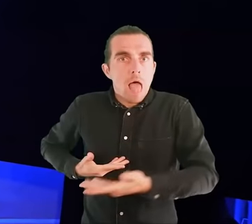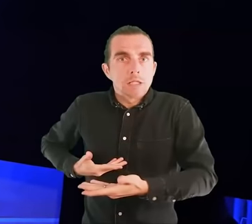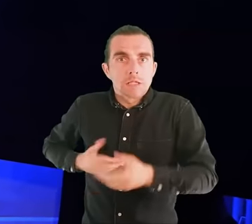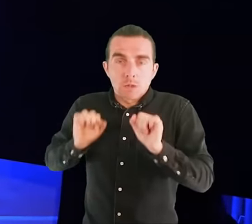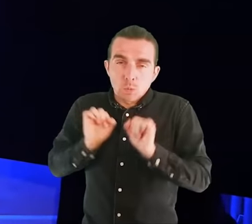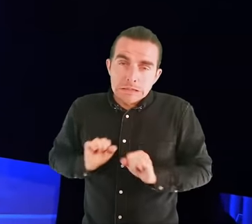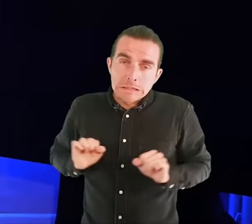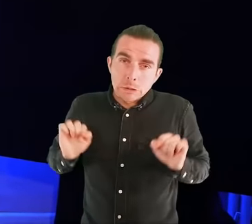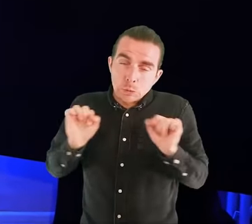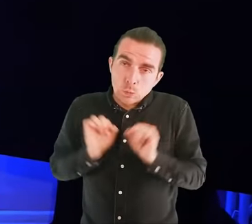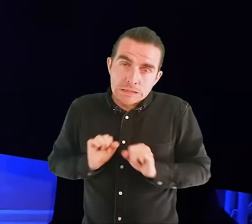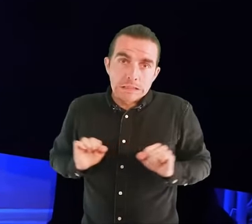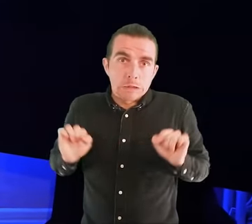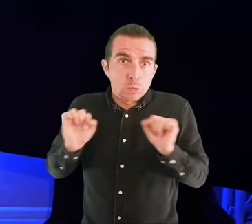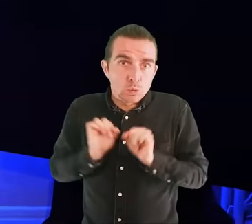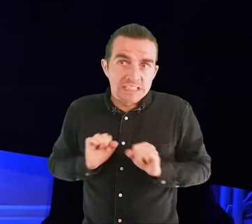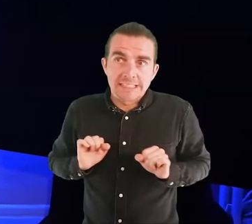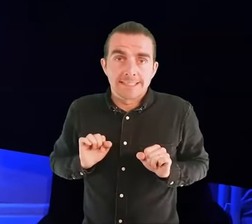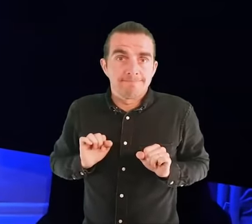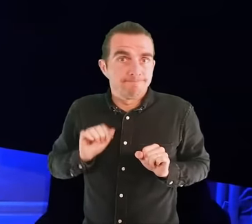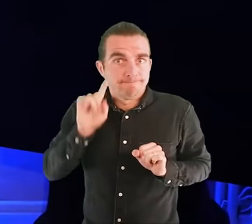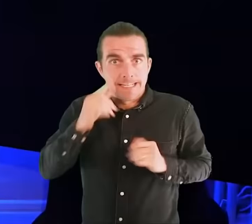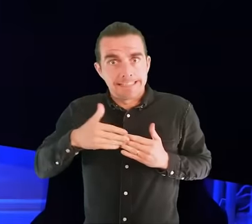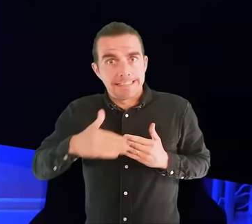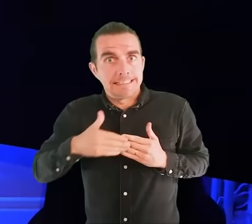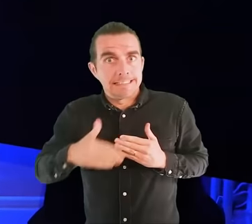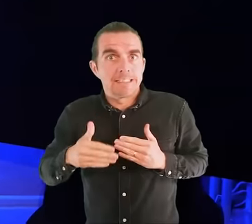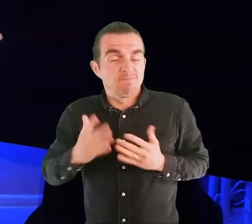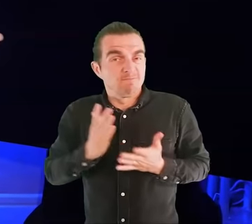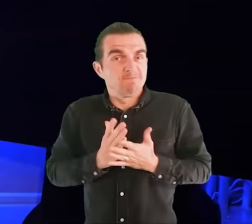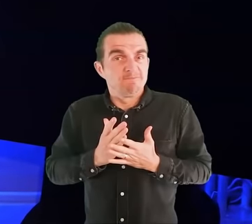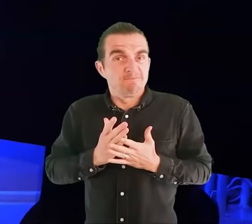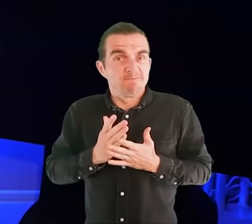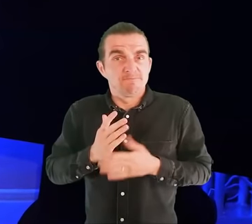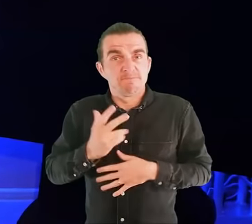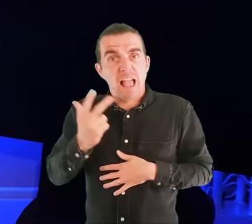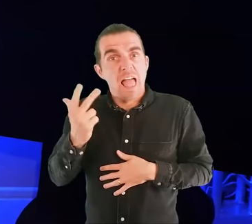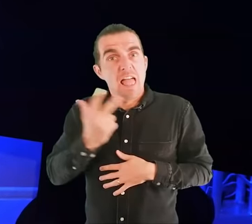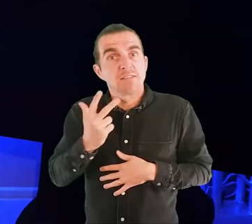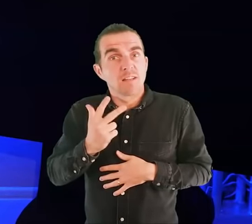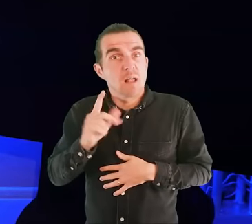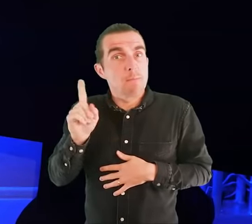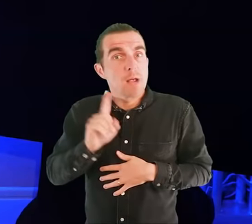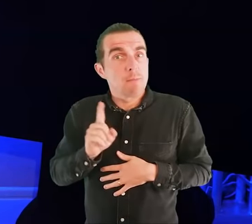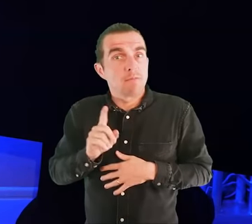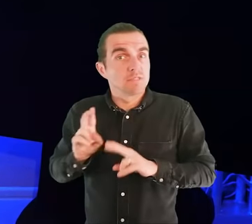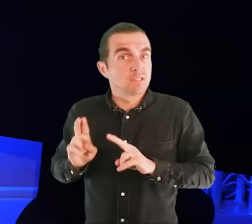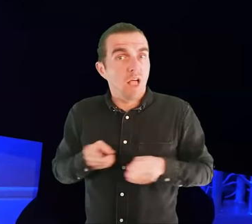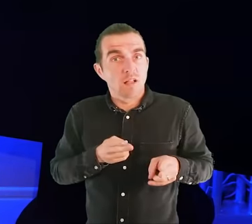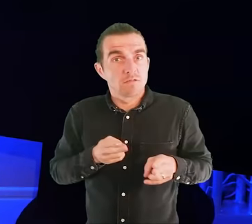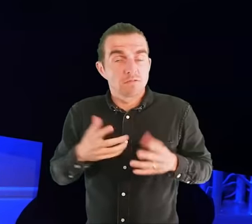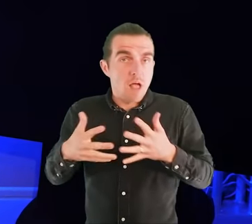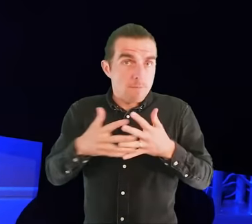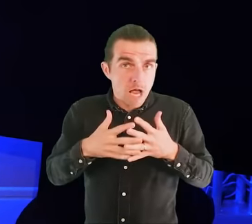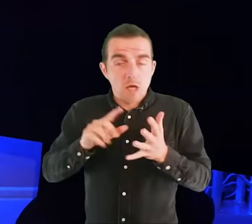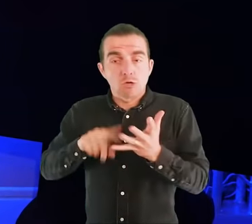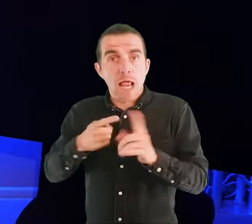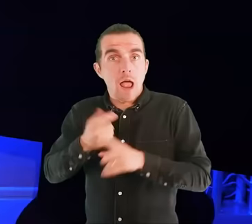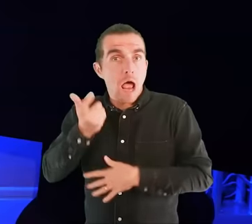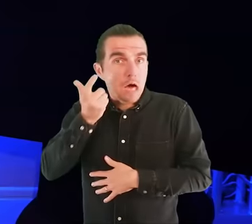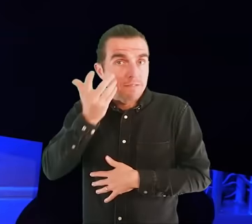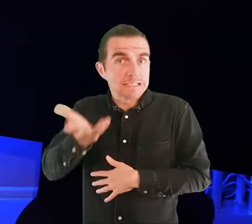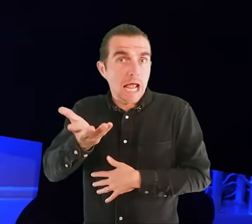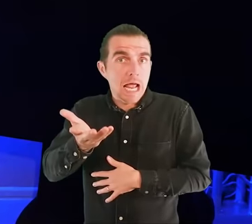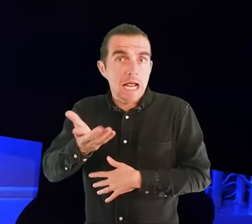donor. Today, we are working on regrowing our own organs in our own lymph nodes,